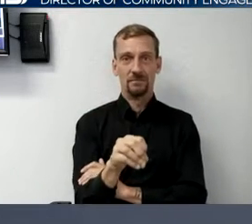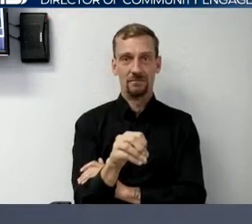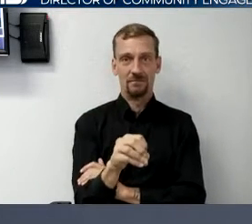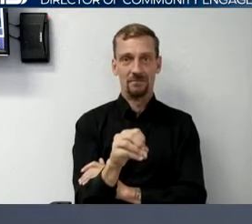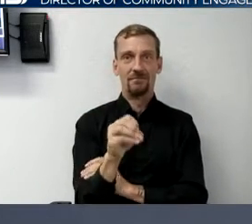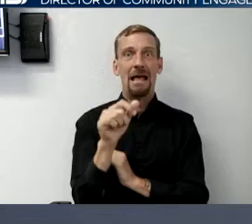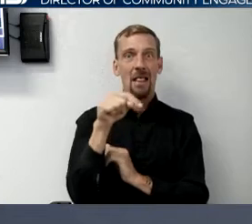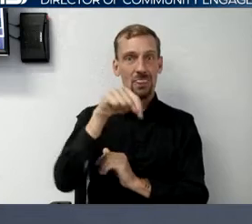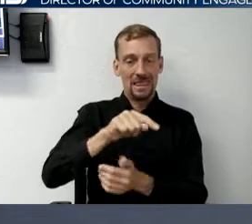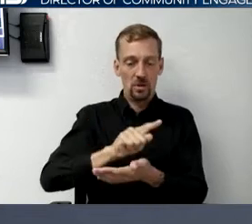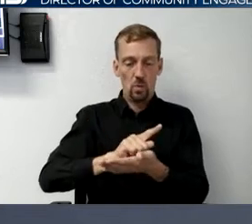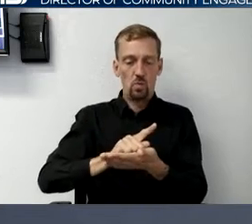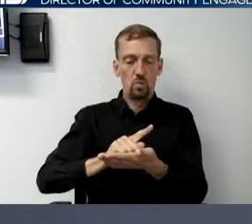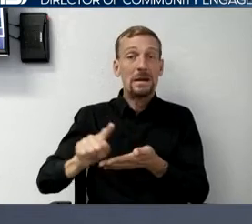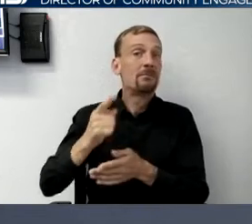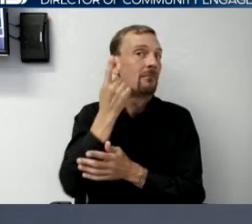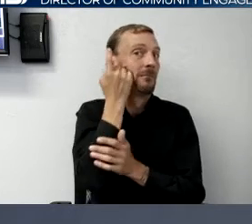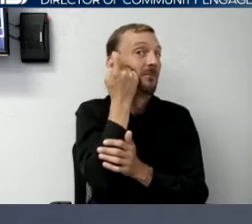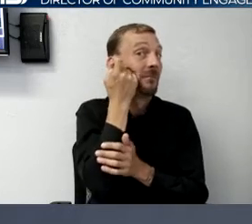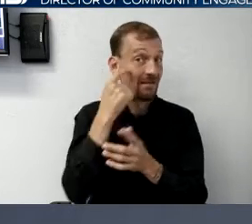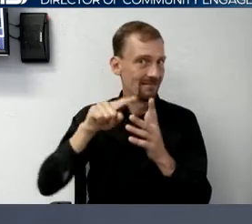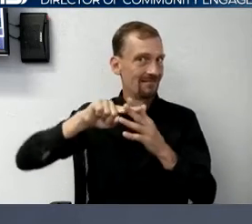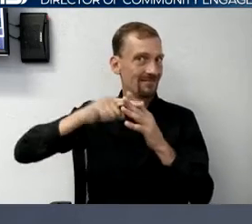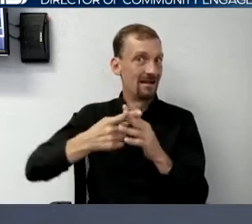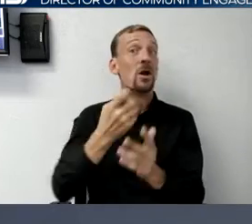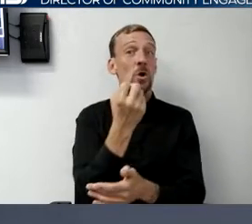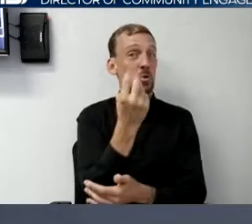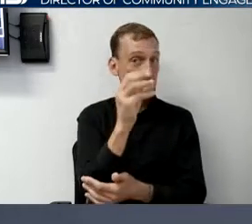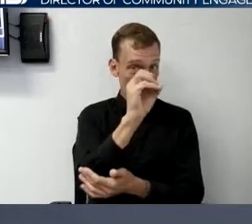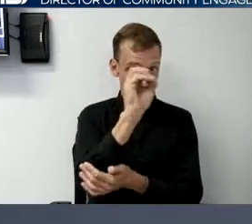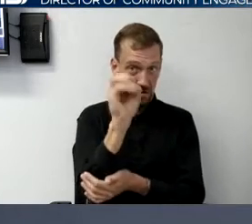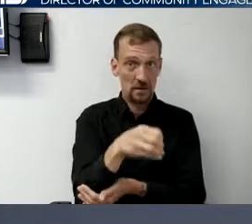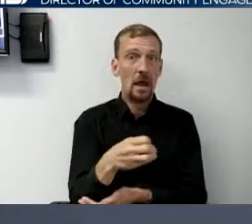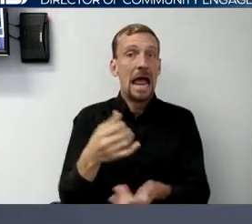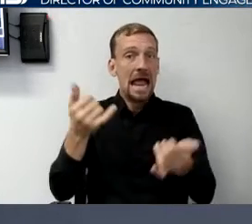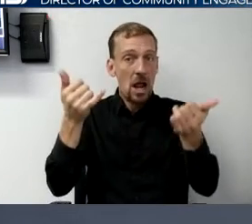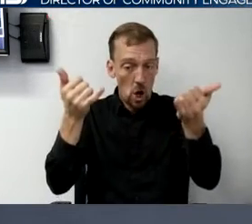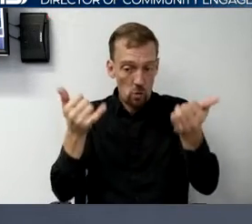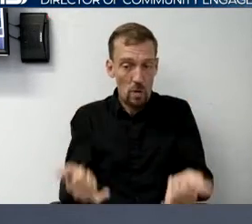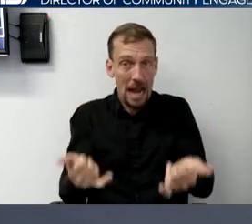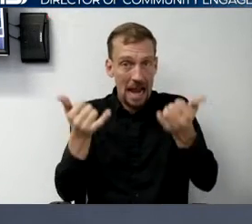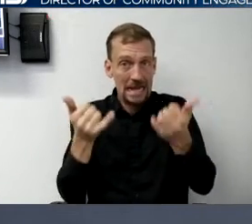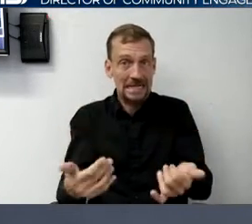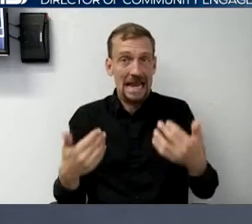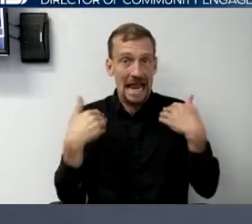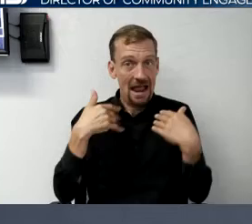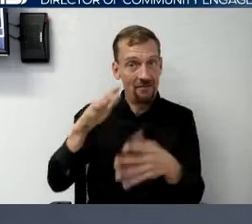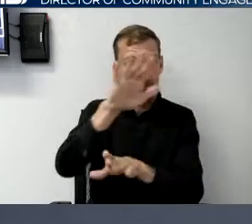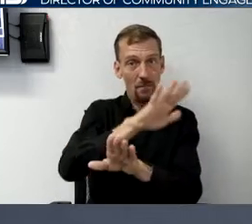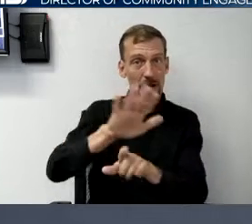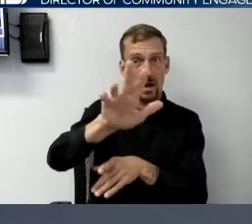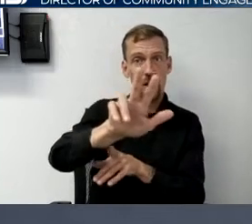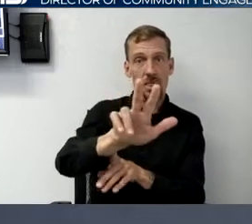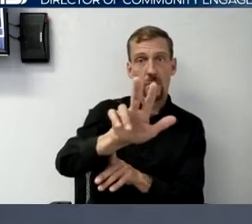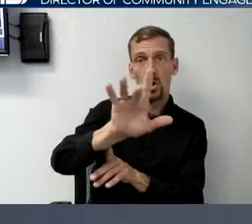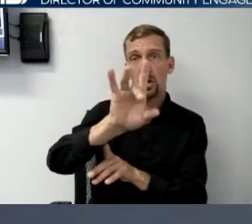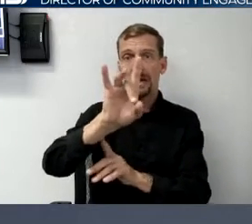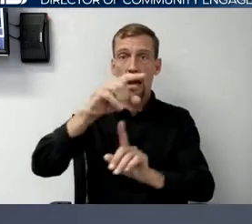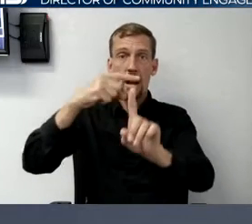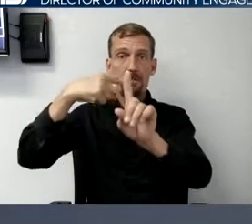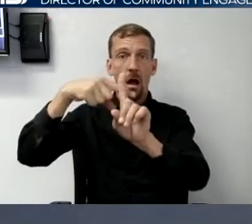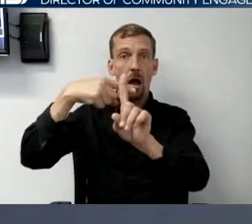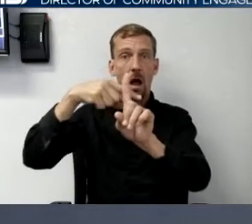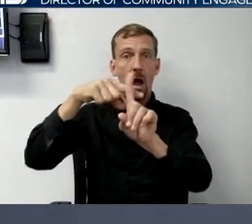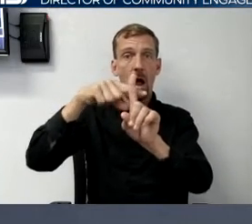of earlier this week, so another good sign. We currently have right now 38 positive